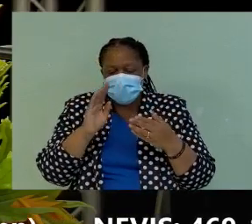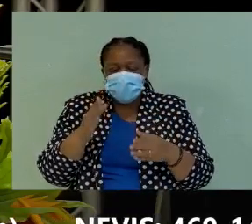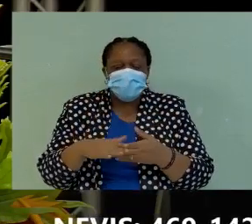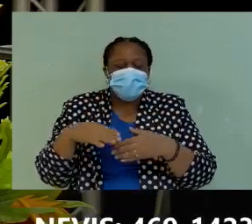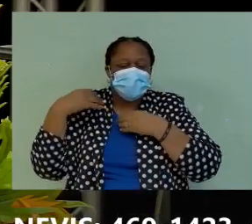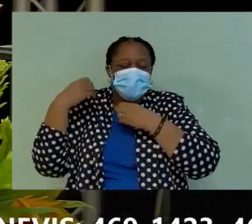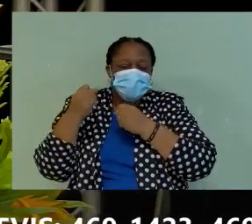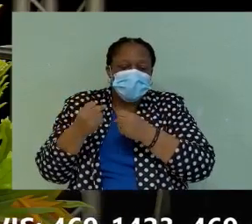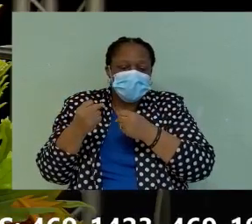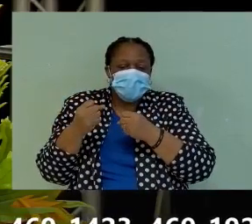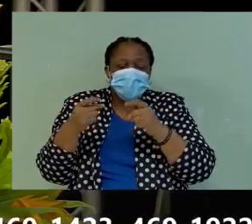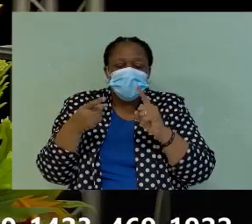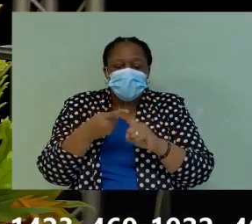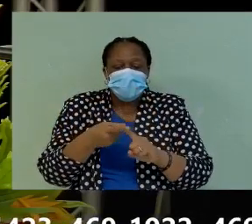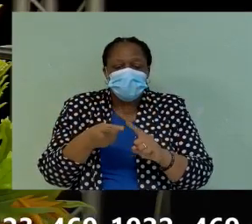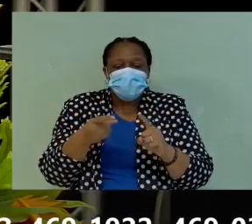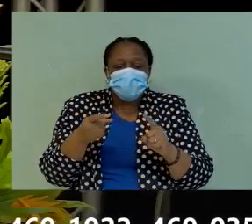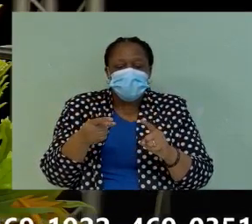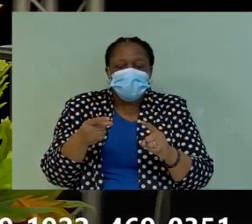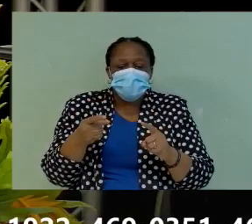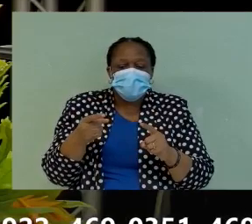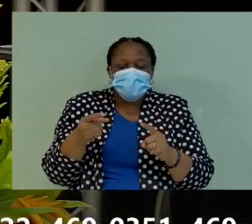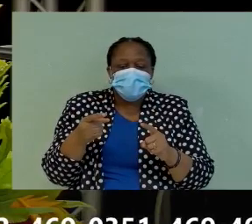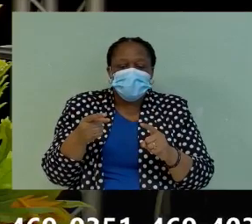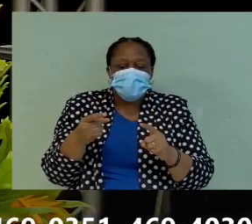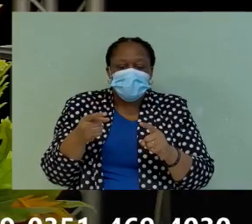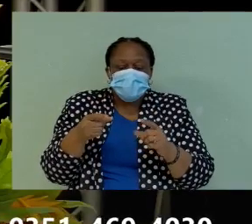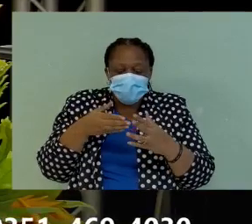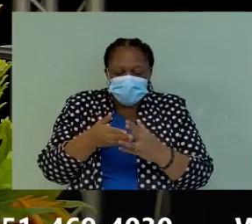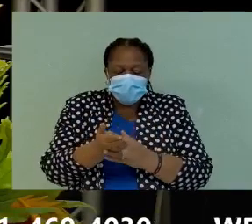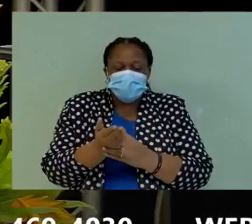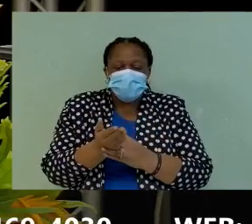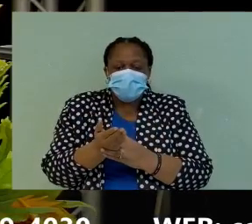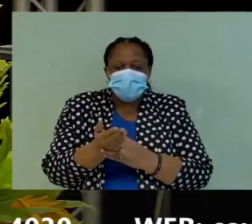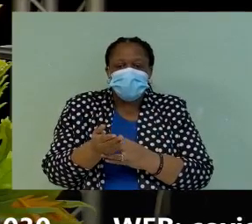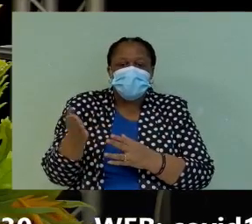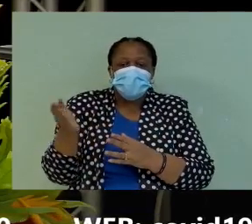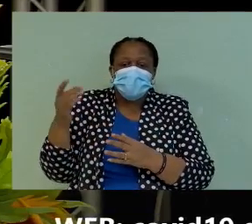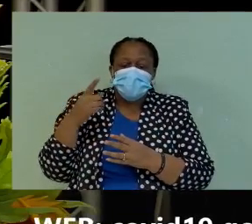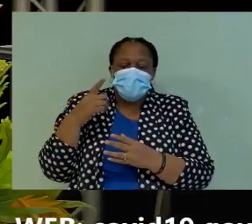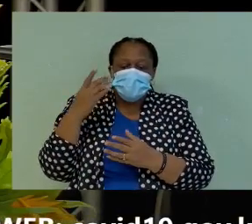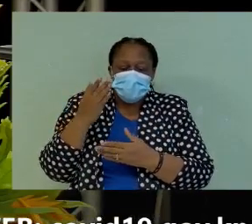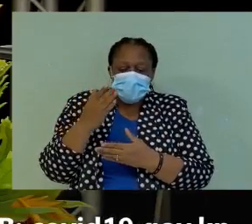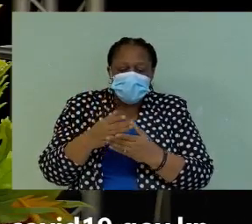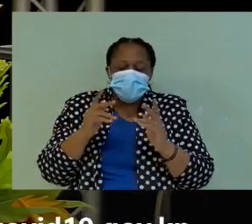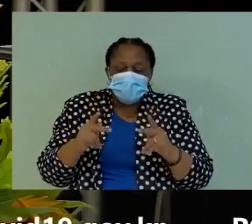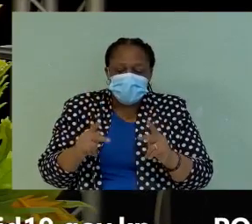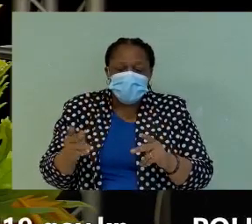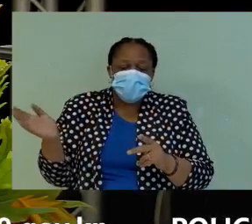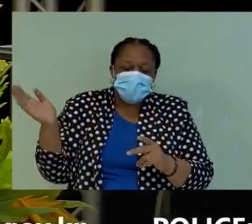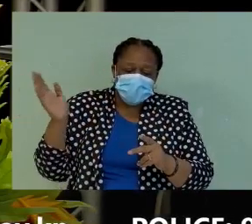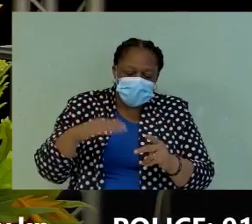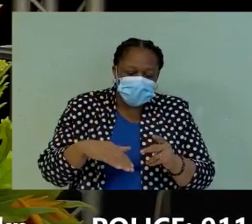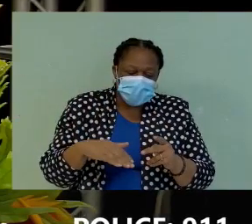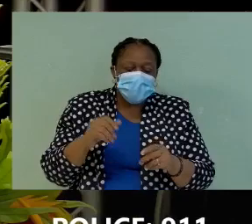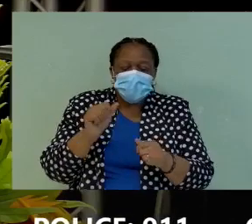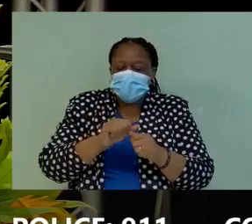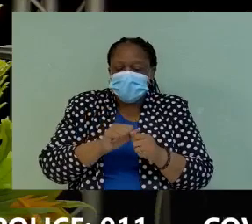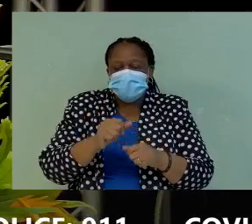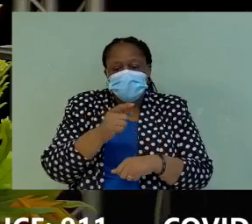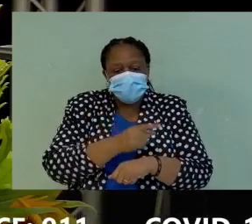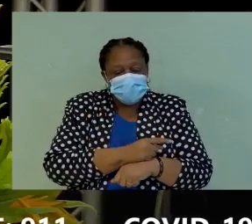and providing some good Samaritans along the way to help me. To my brother-in-law, who came every day to see what we needed, I say a